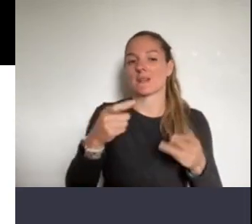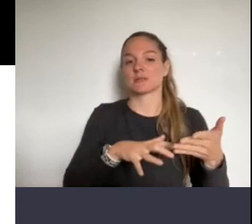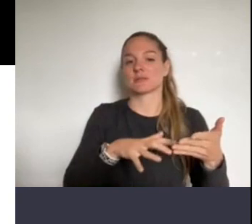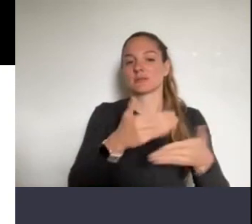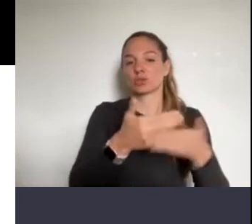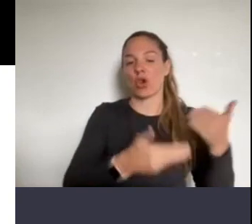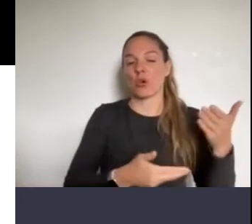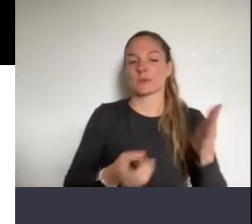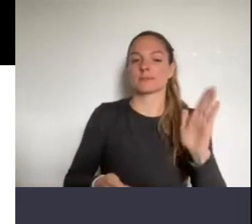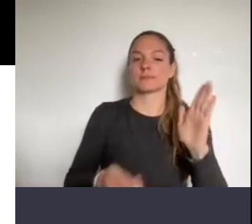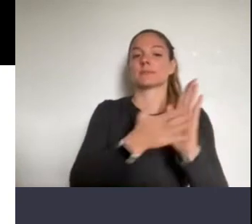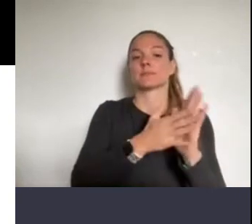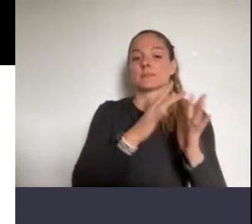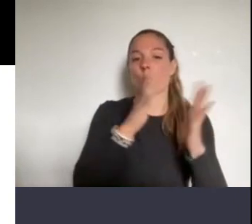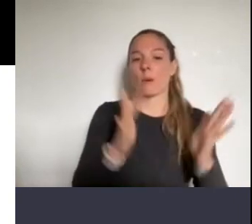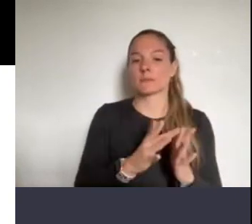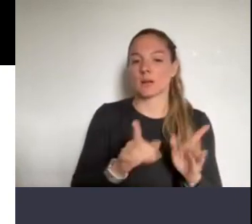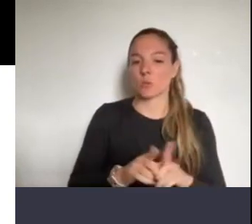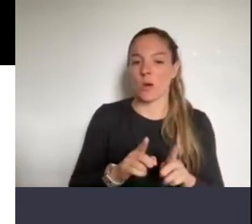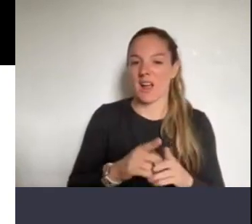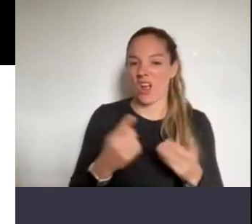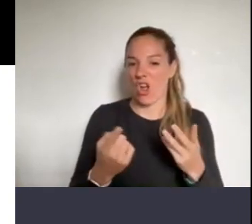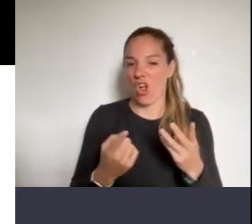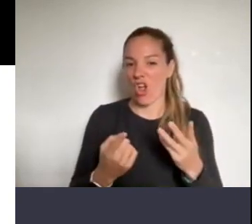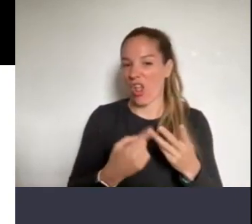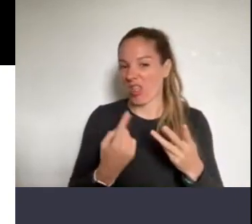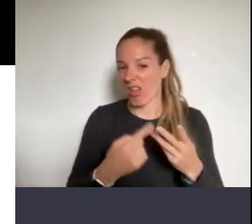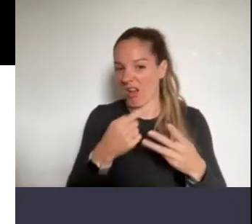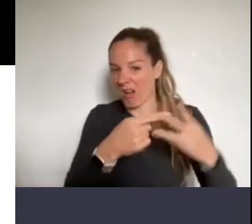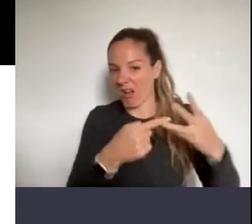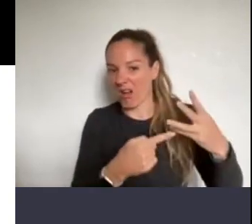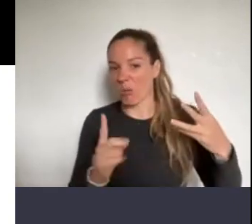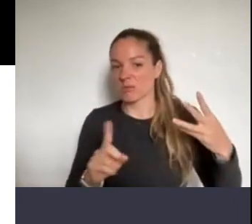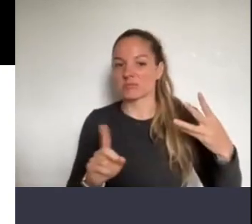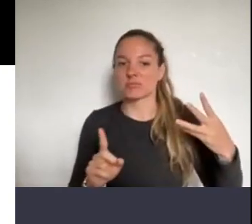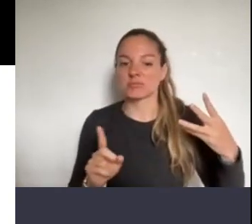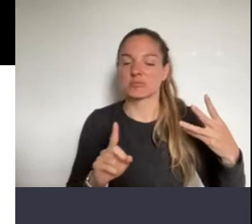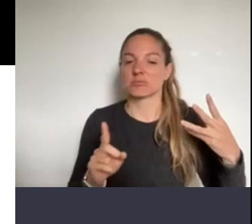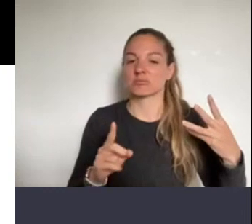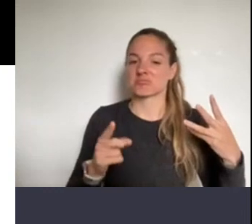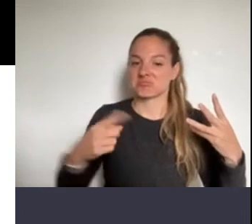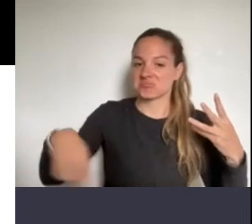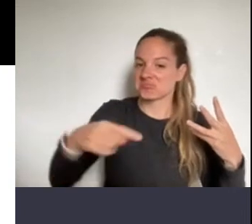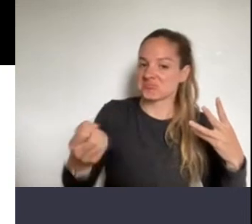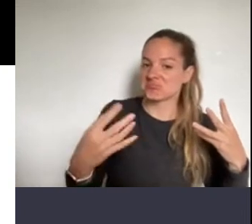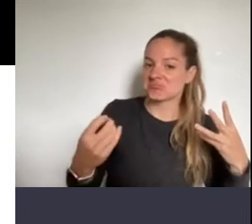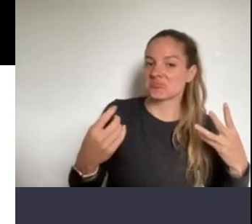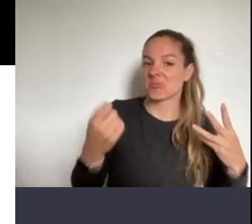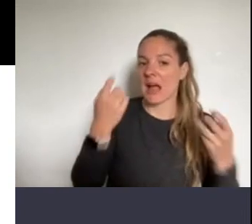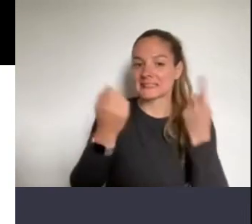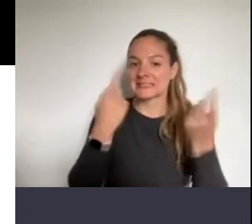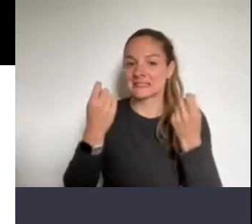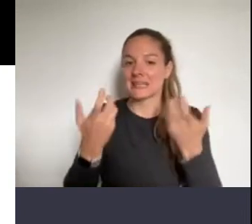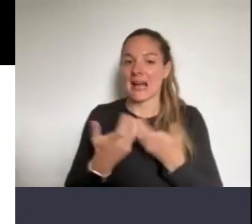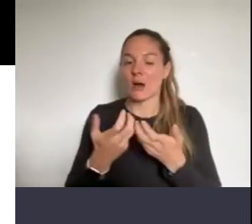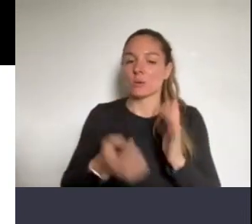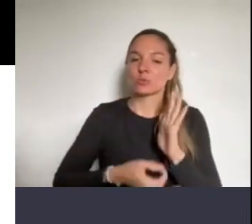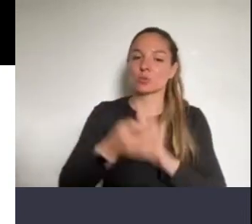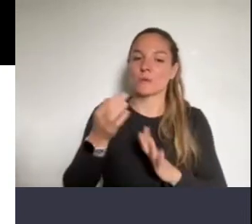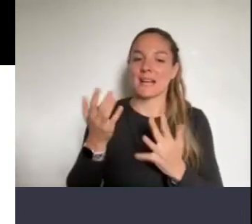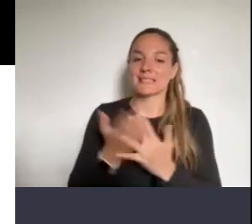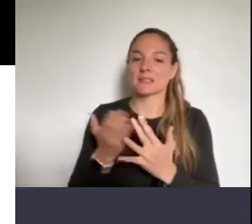website. So is there anything else that we need to do? Any other formats or ideas that people have that we could use to improve accessibility?